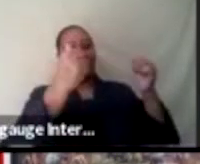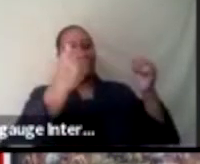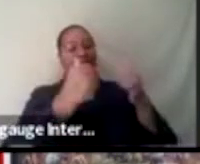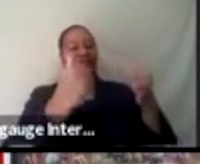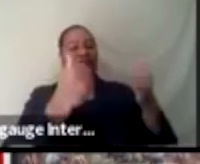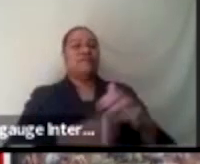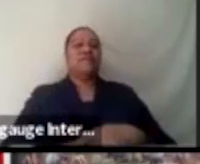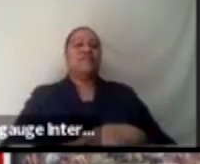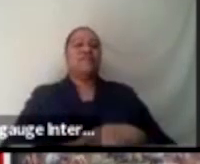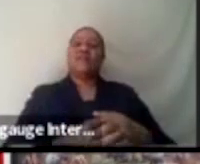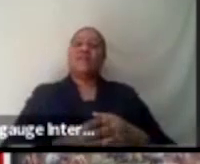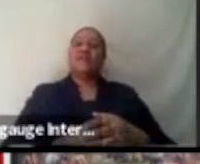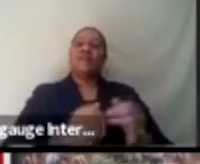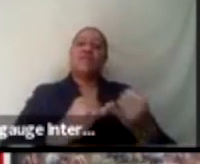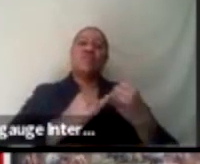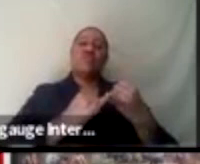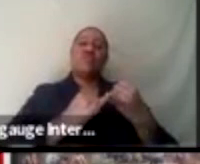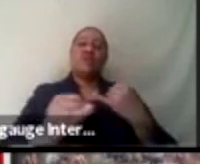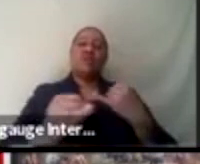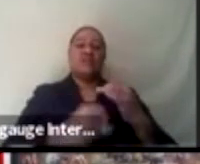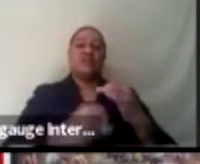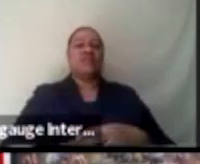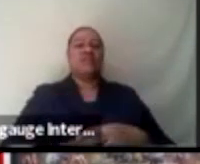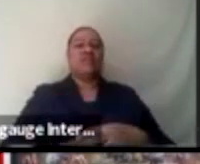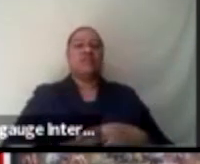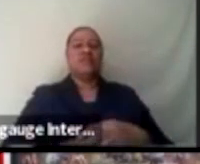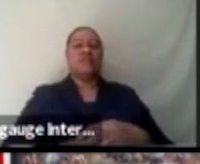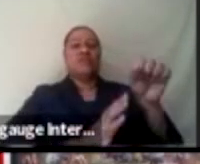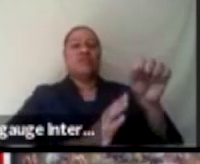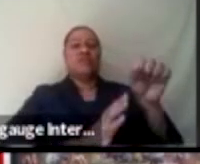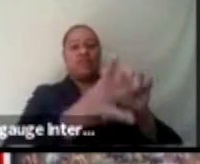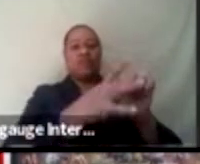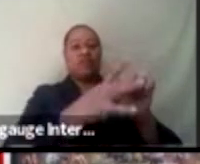worst of the COVID-19 pandemic would be behind us.